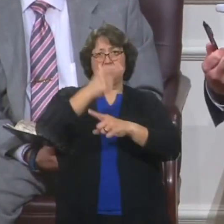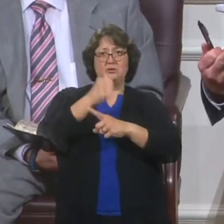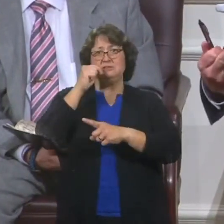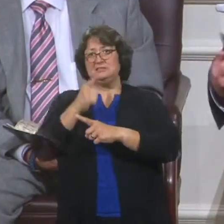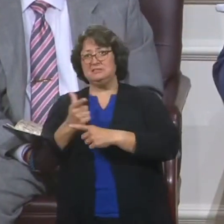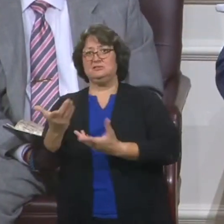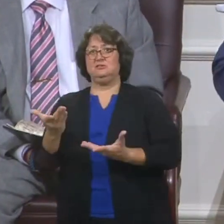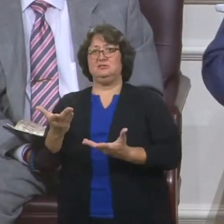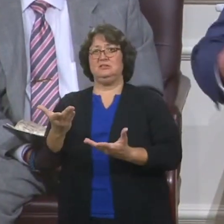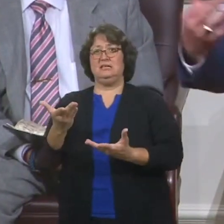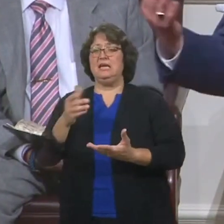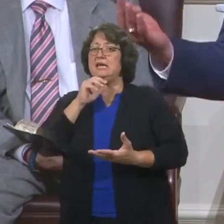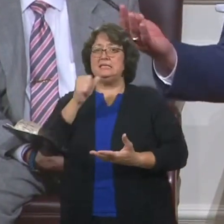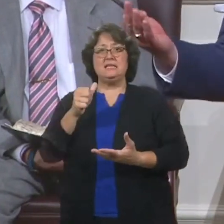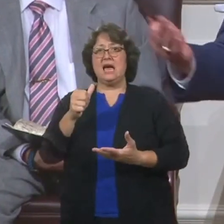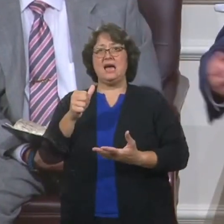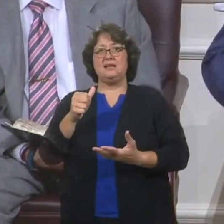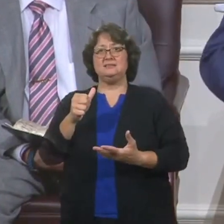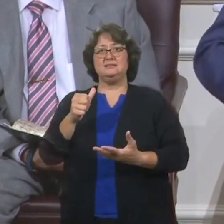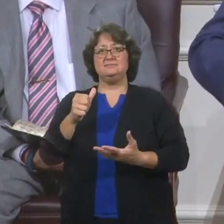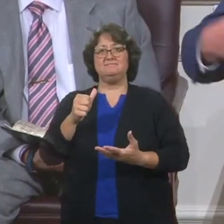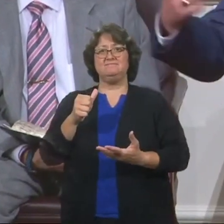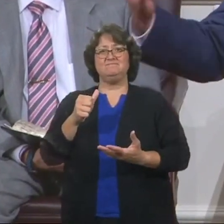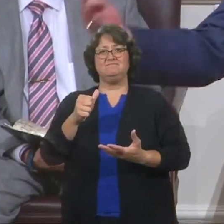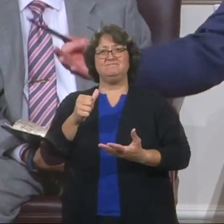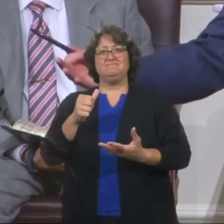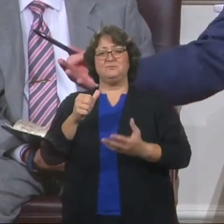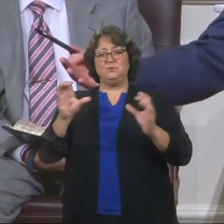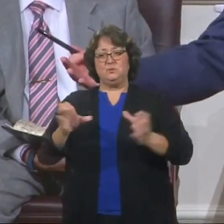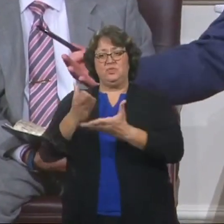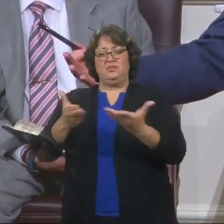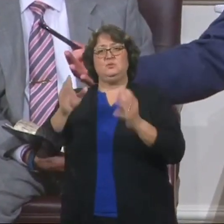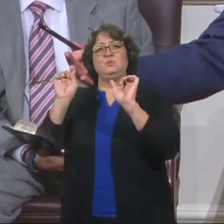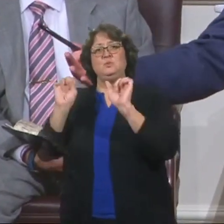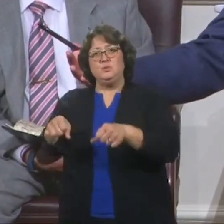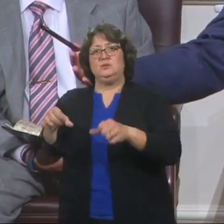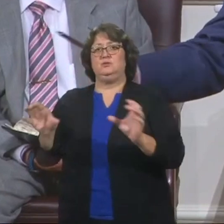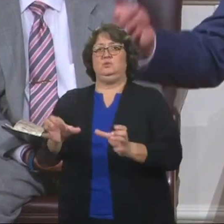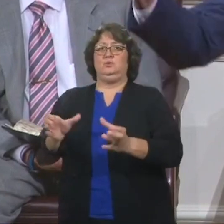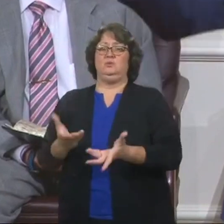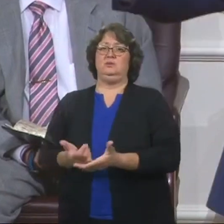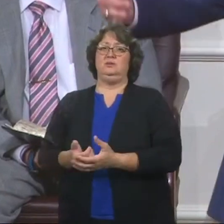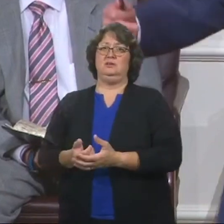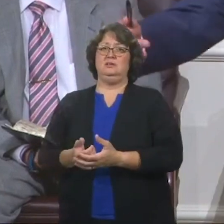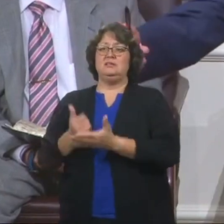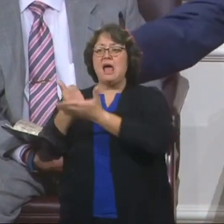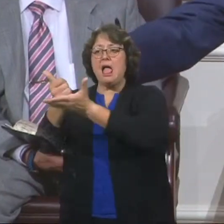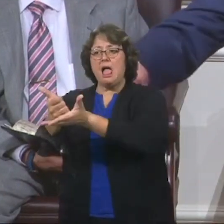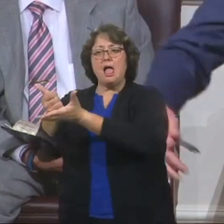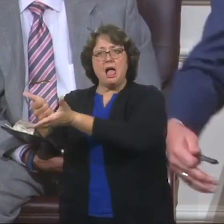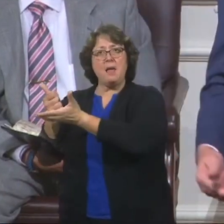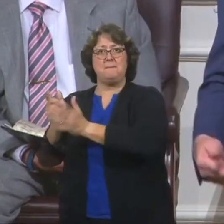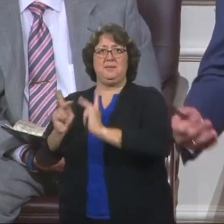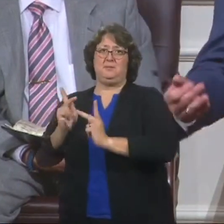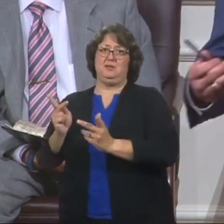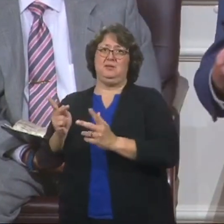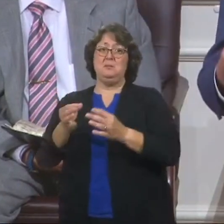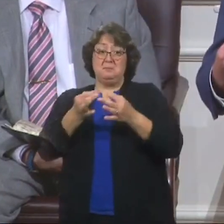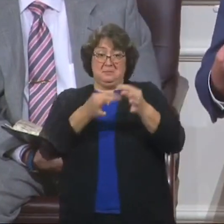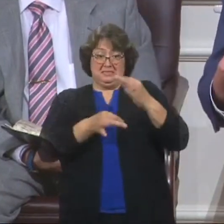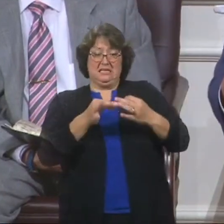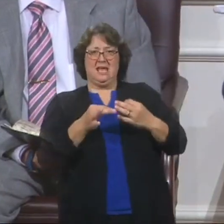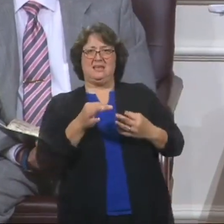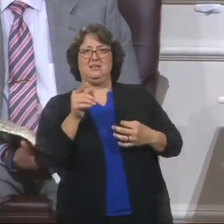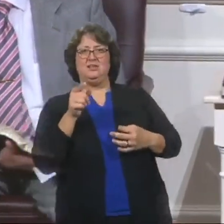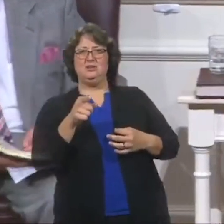sister and not at the expense of things you could do. That you could be a help to people. And instead,